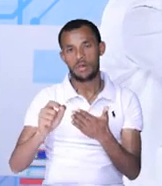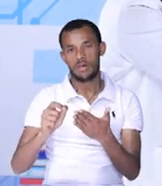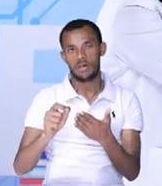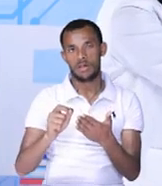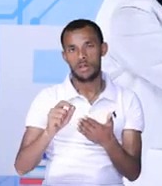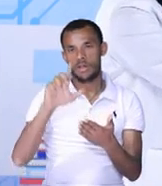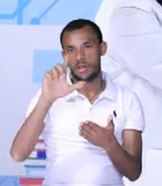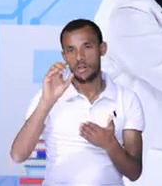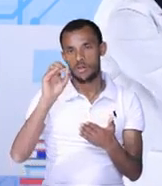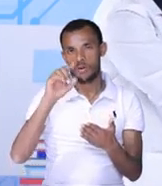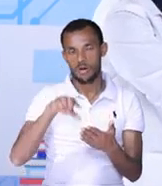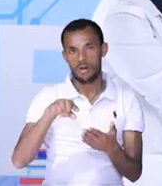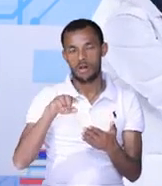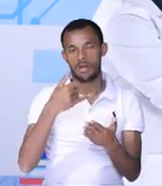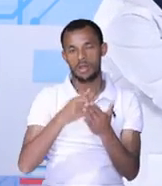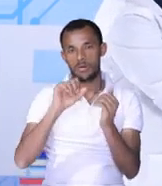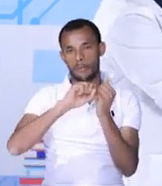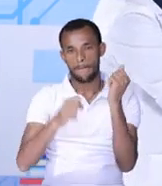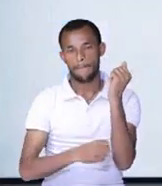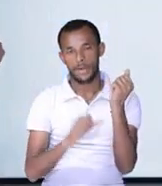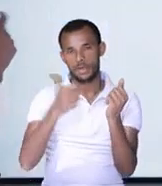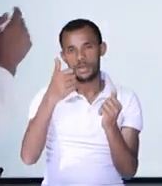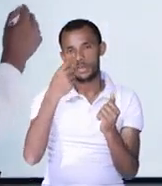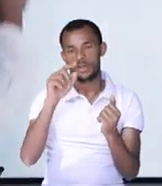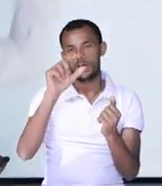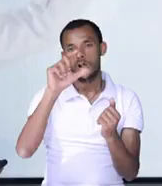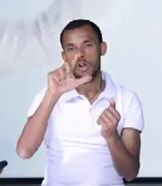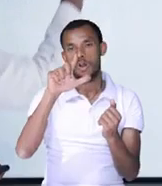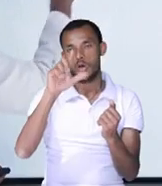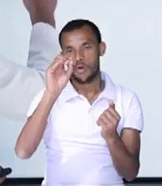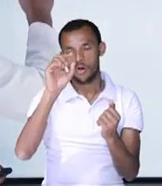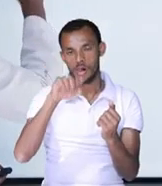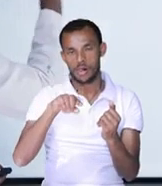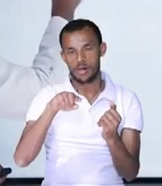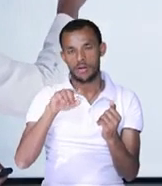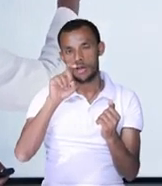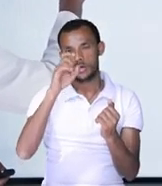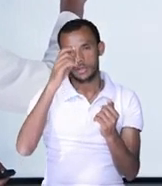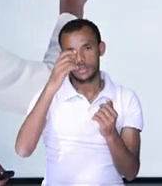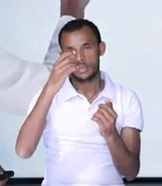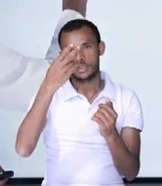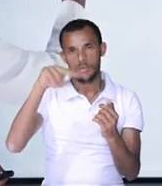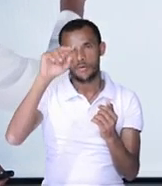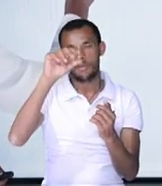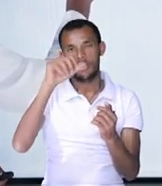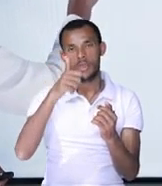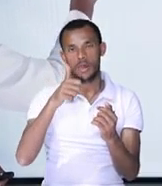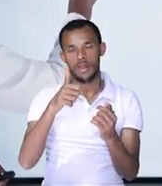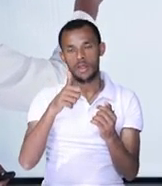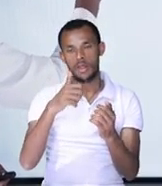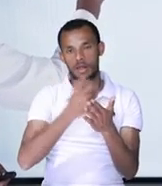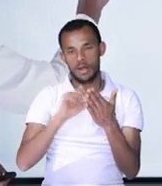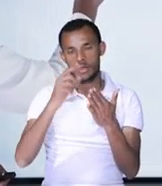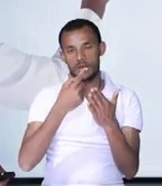logarithm, the base is 10 now, it's a base is 10. So the logarithm of x to the base 10 can be written in this